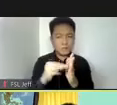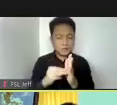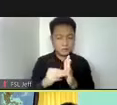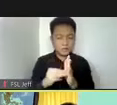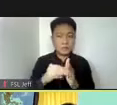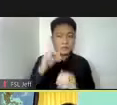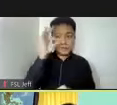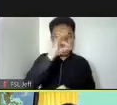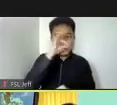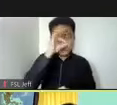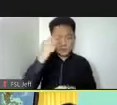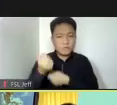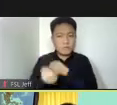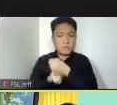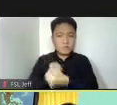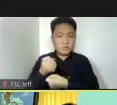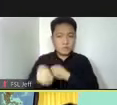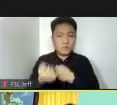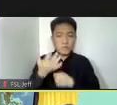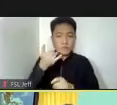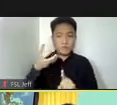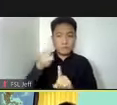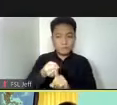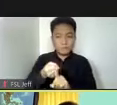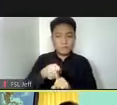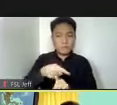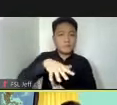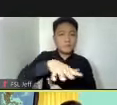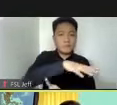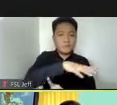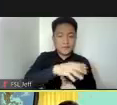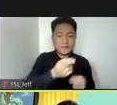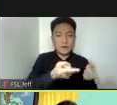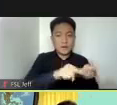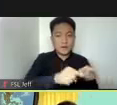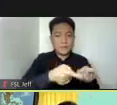super typhoons like El Nino and La Nina phenomena.